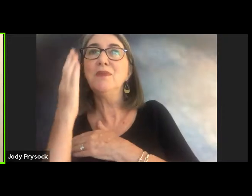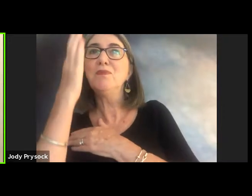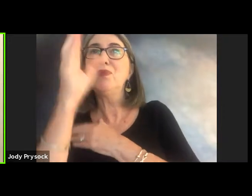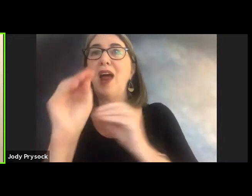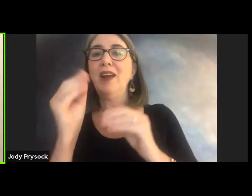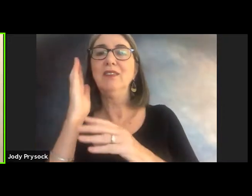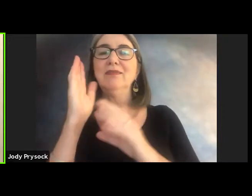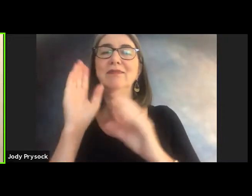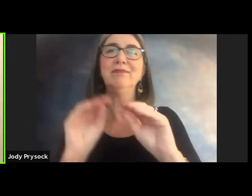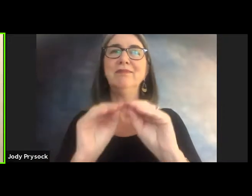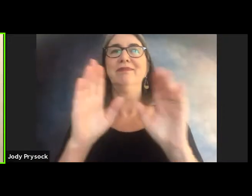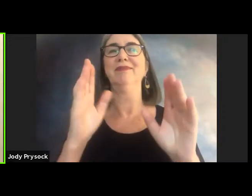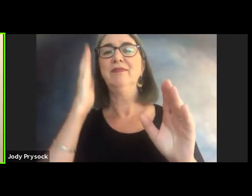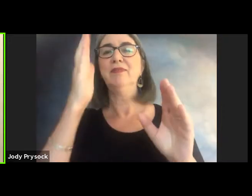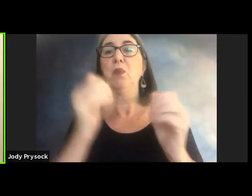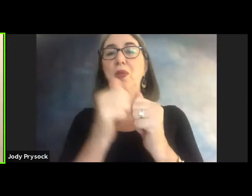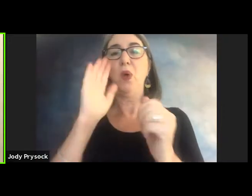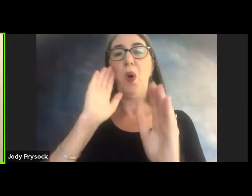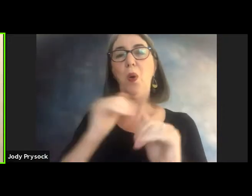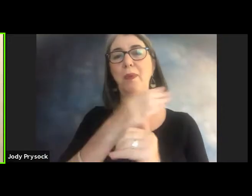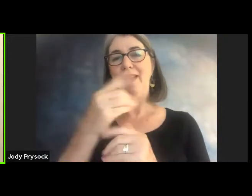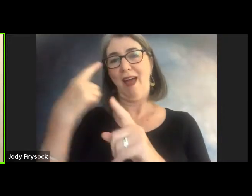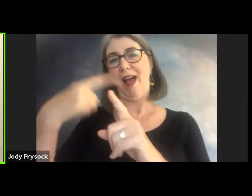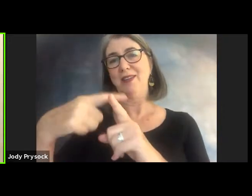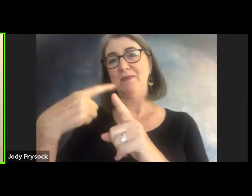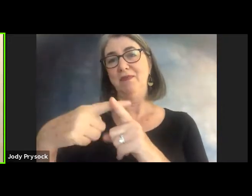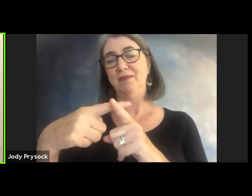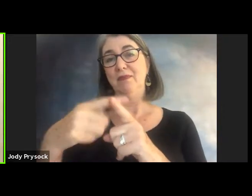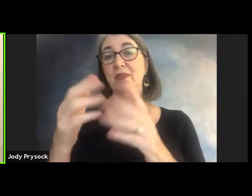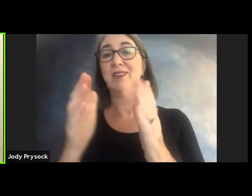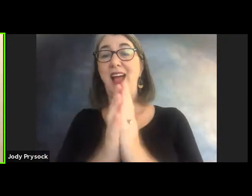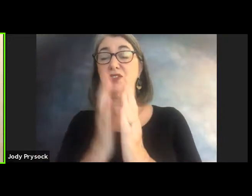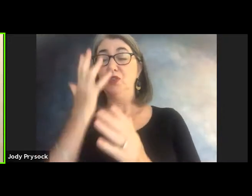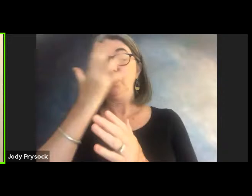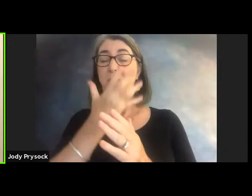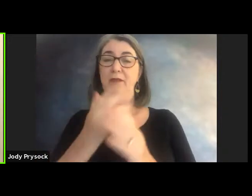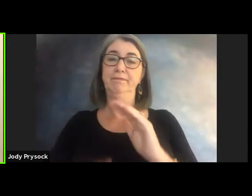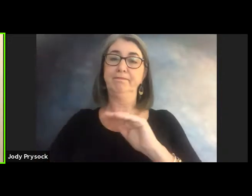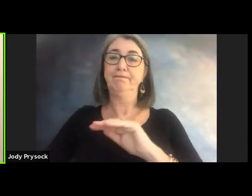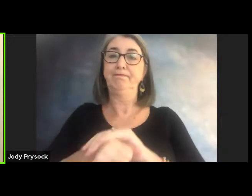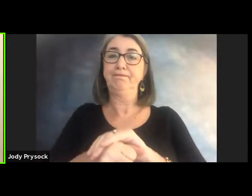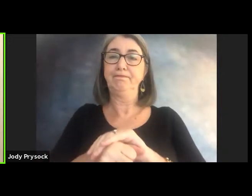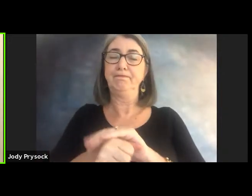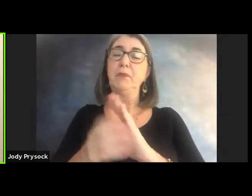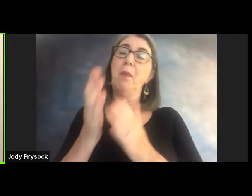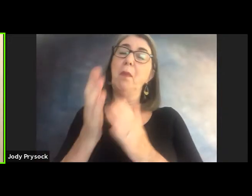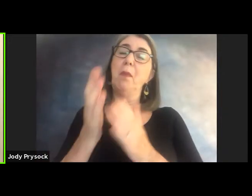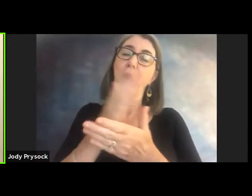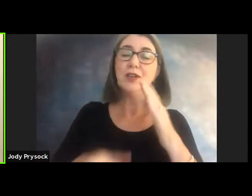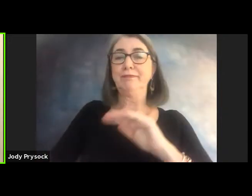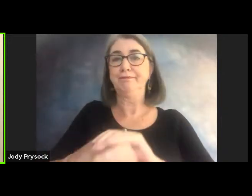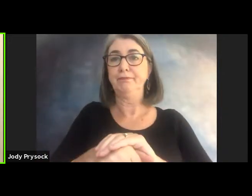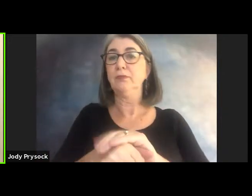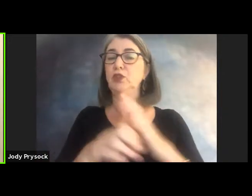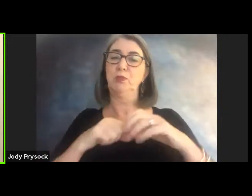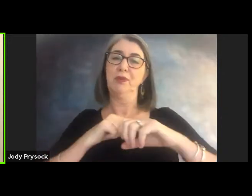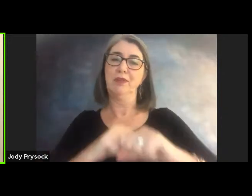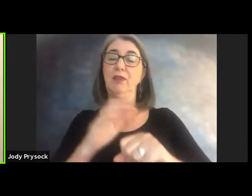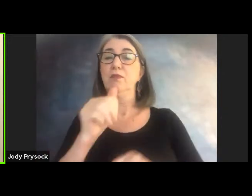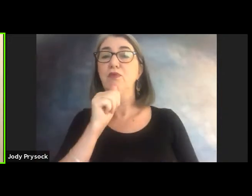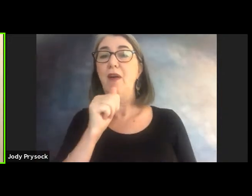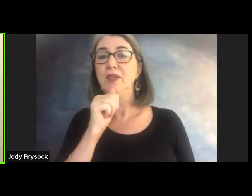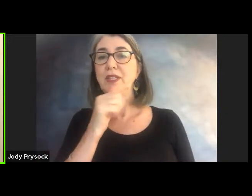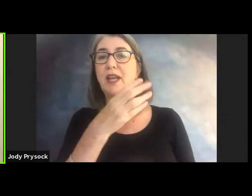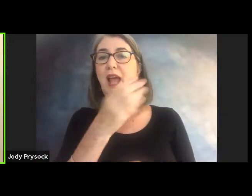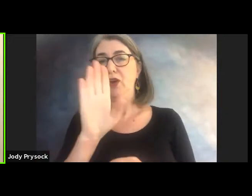with hope and optimism. She asked that her appearance be concealed, partially concealed, to protect her privacy